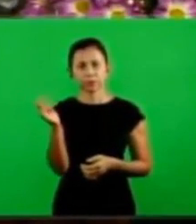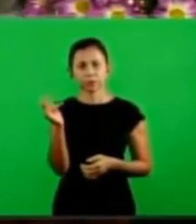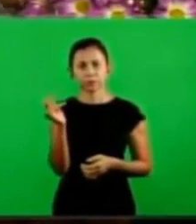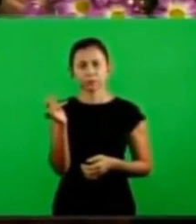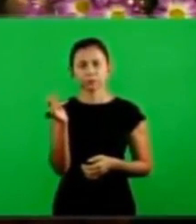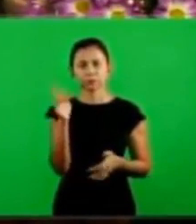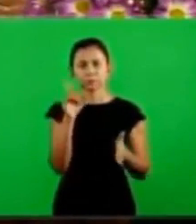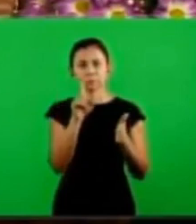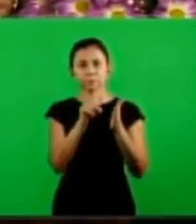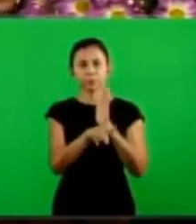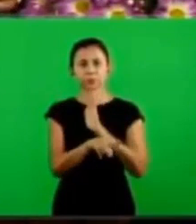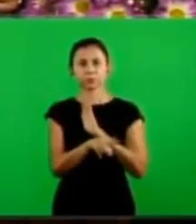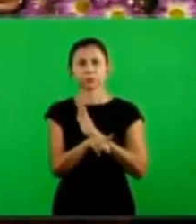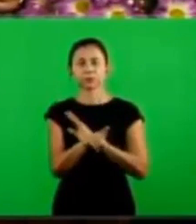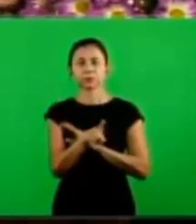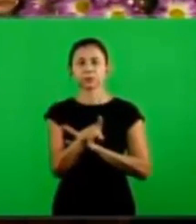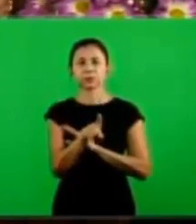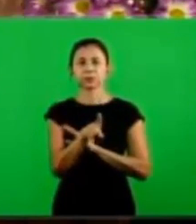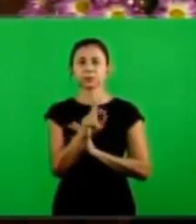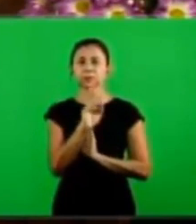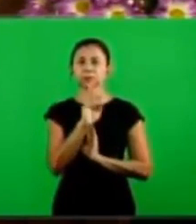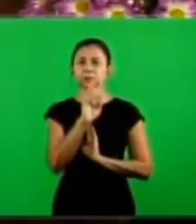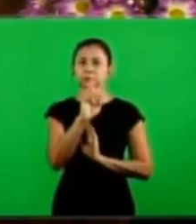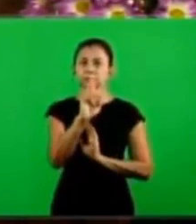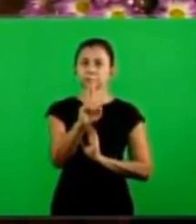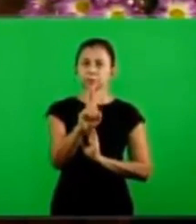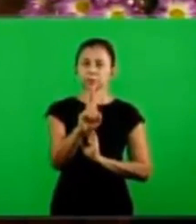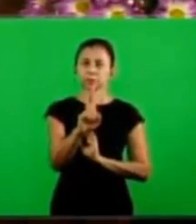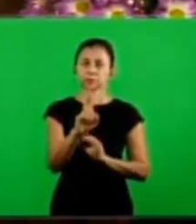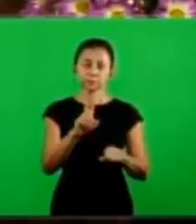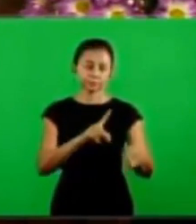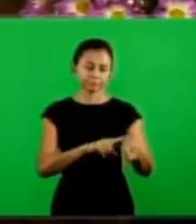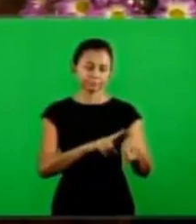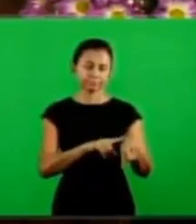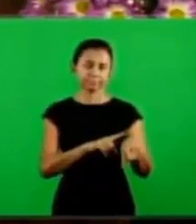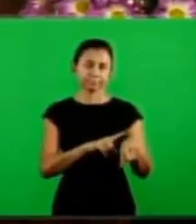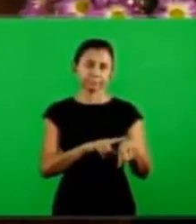And we're going to leave for this week all the other questions.